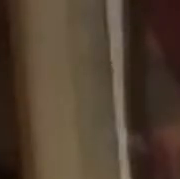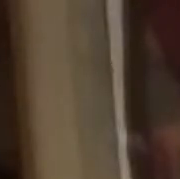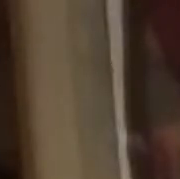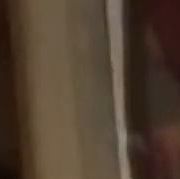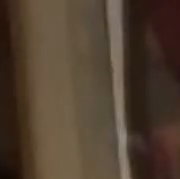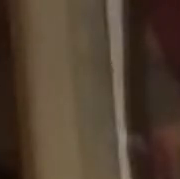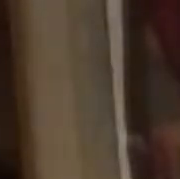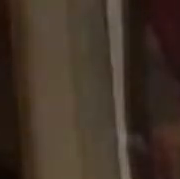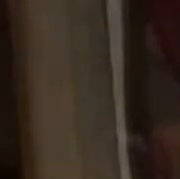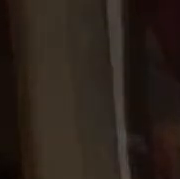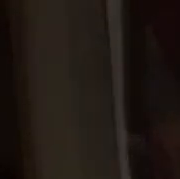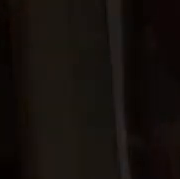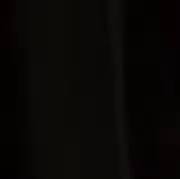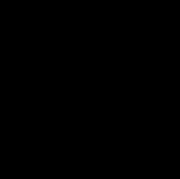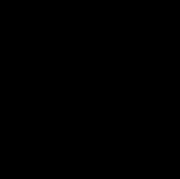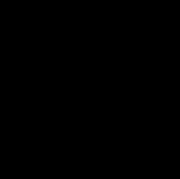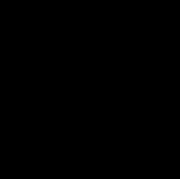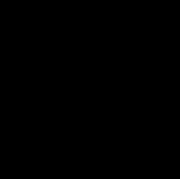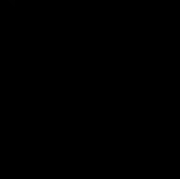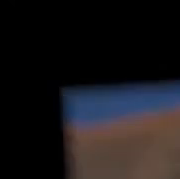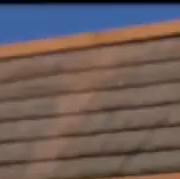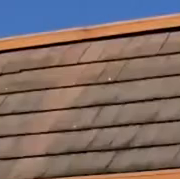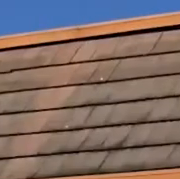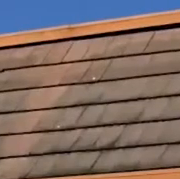us. Thank you.